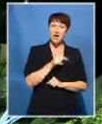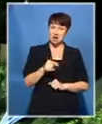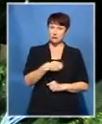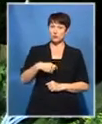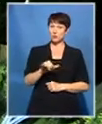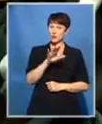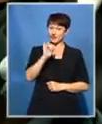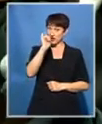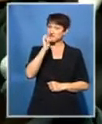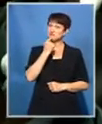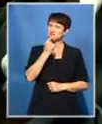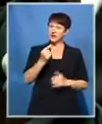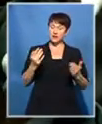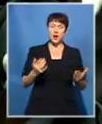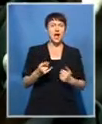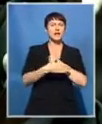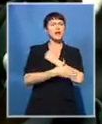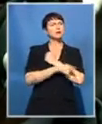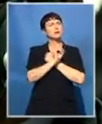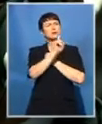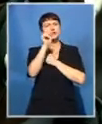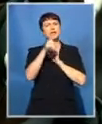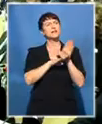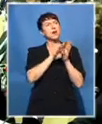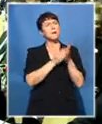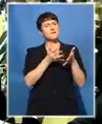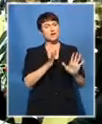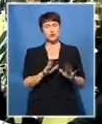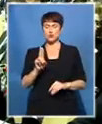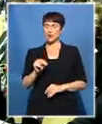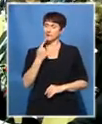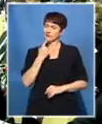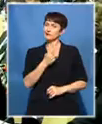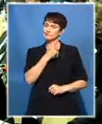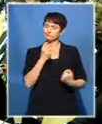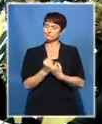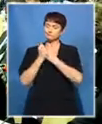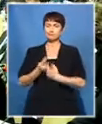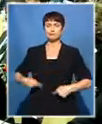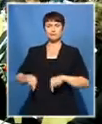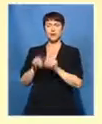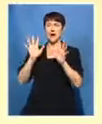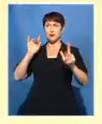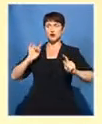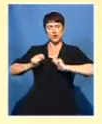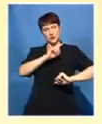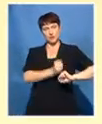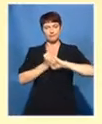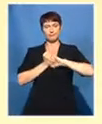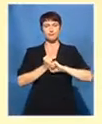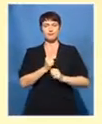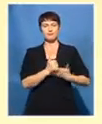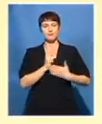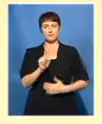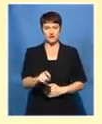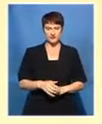that developed countries have a legal obligation under the UN to help developing nations tackle climate change. We